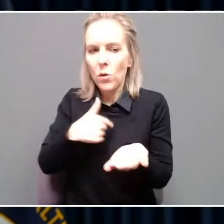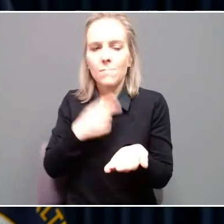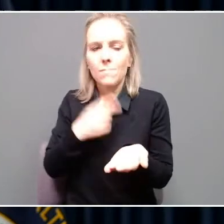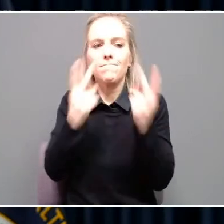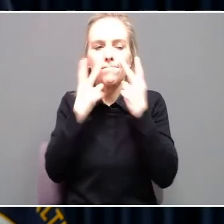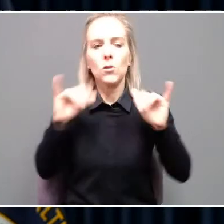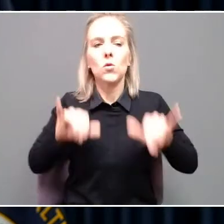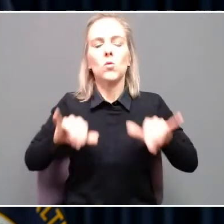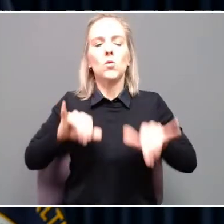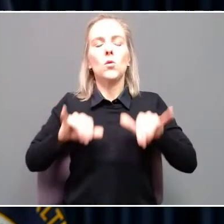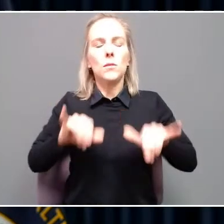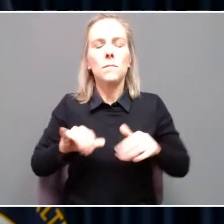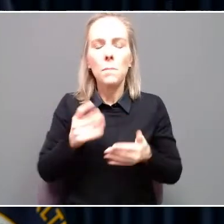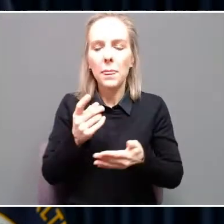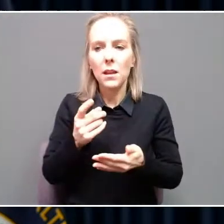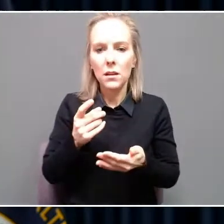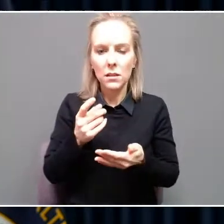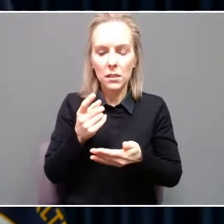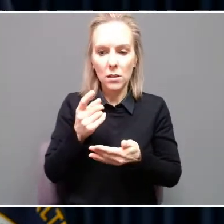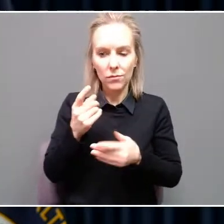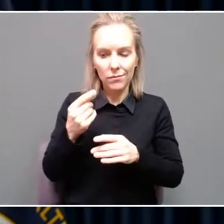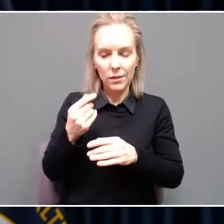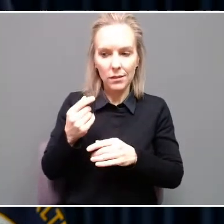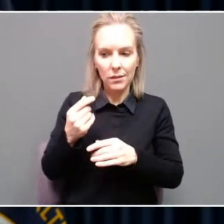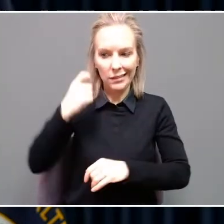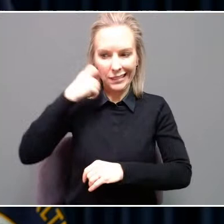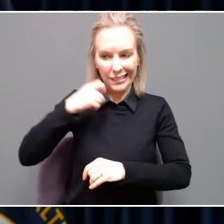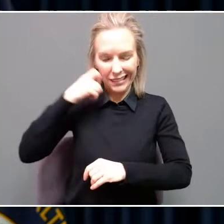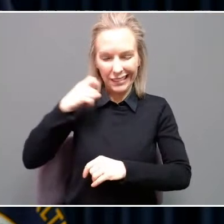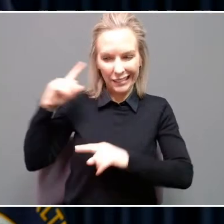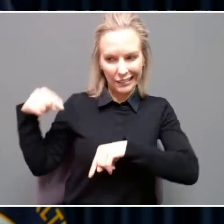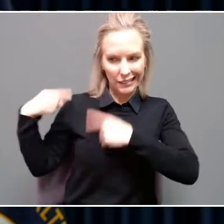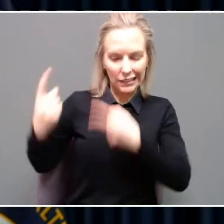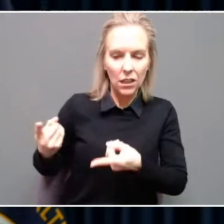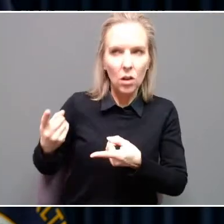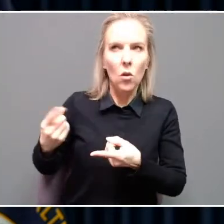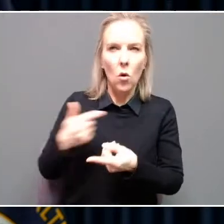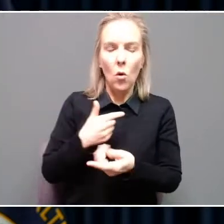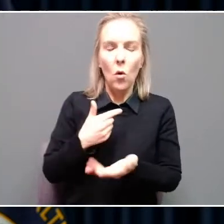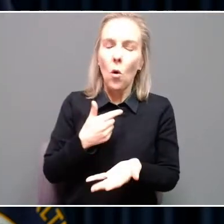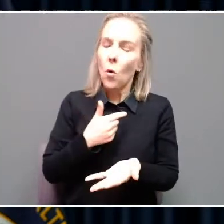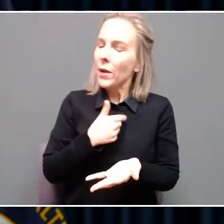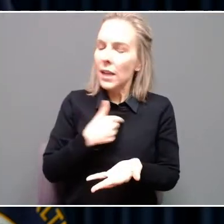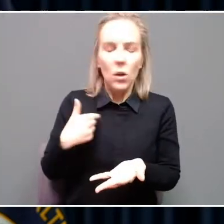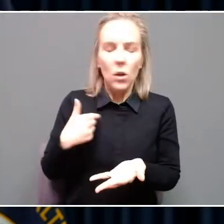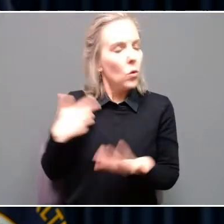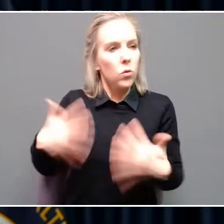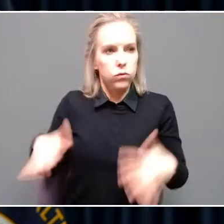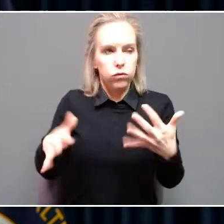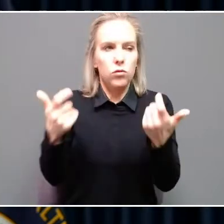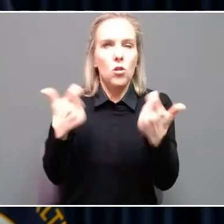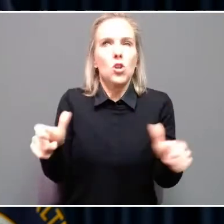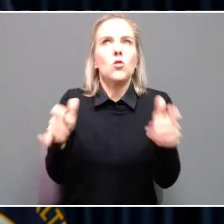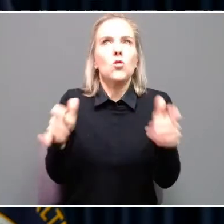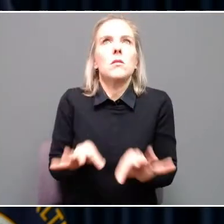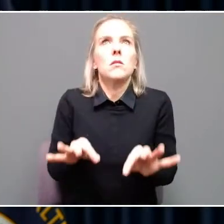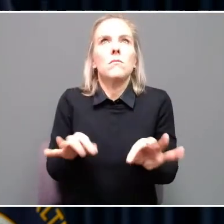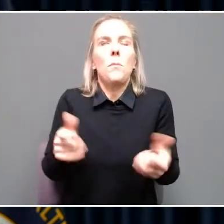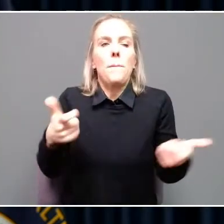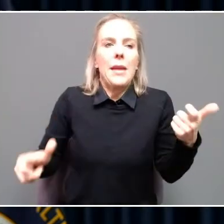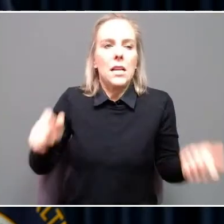weeks and over the last several months, we've made what I believe are the most significant operational changes in